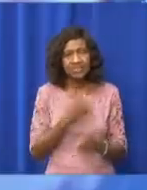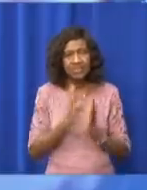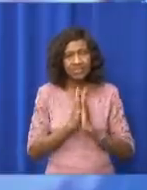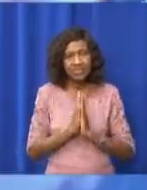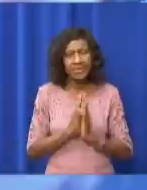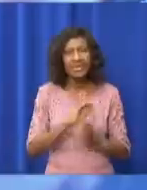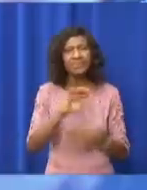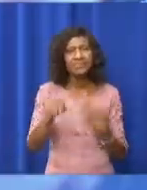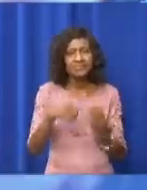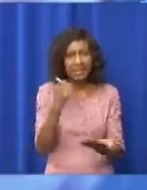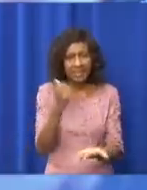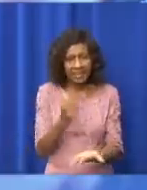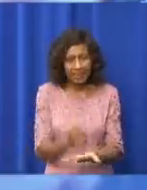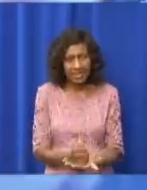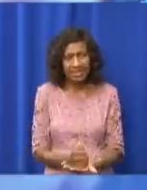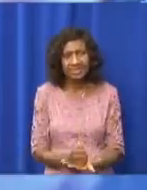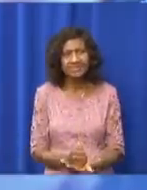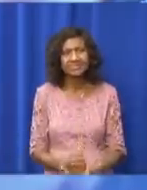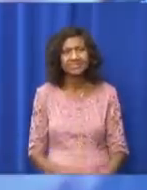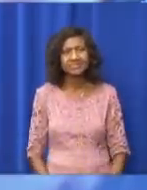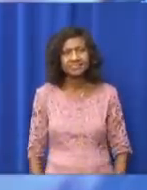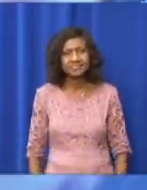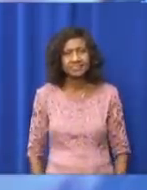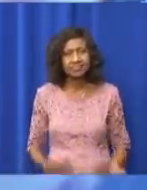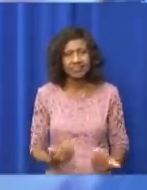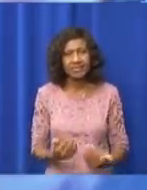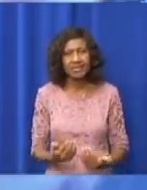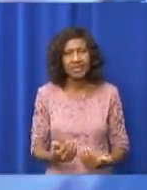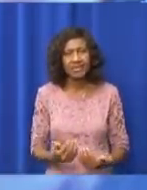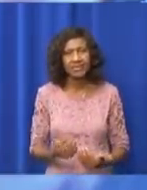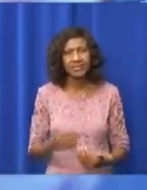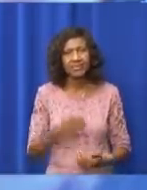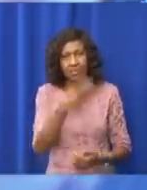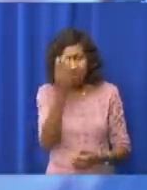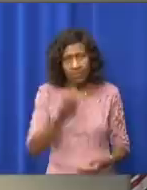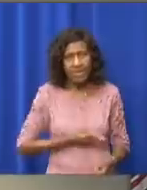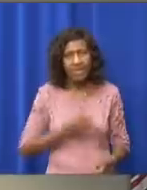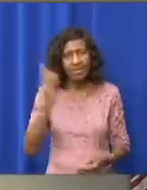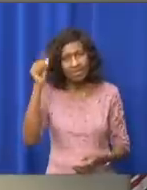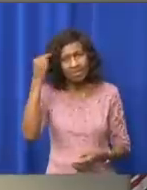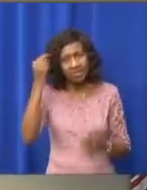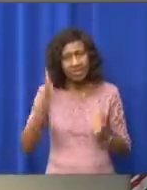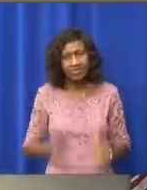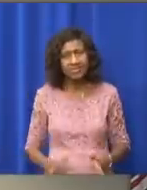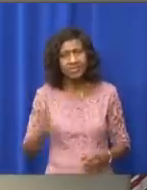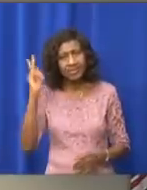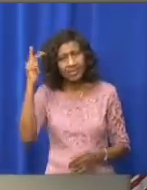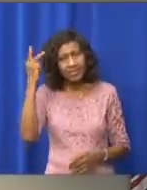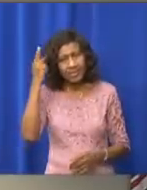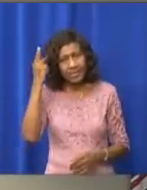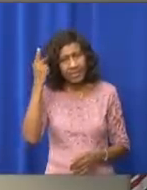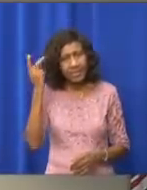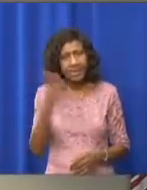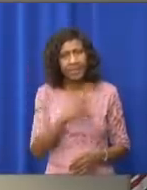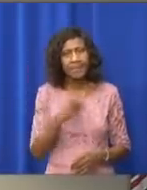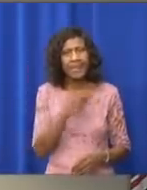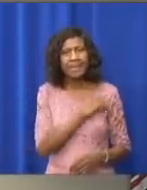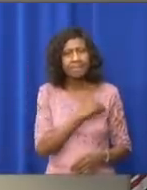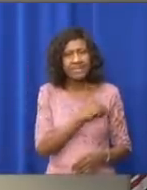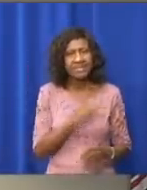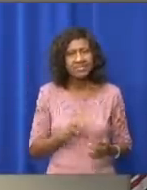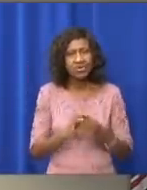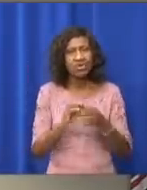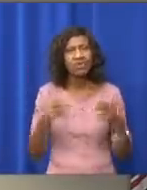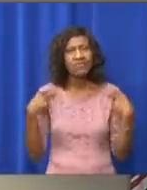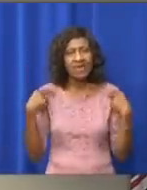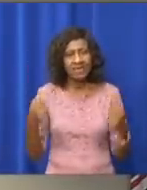thank you, Pastor Rose, for that prayer. We now welcome our panelists, His Excellency the Governor, the Honorable Premier, as well as the Honorable Minister